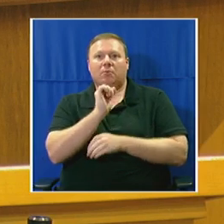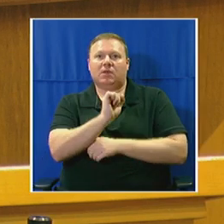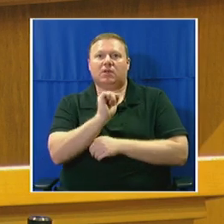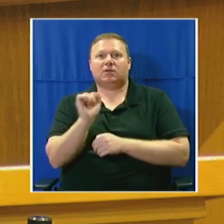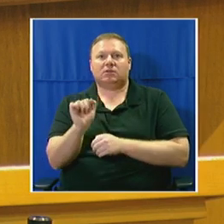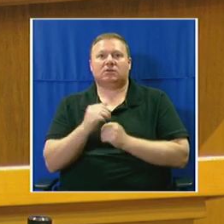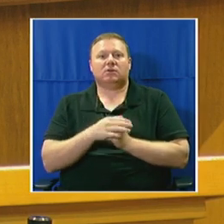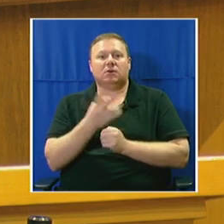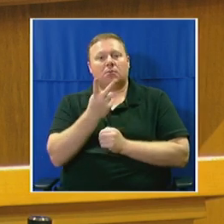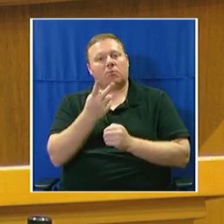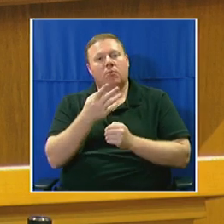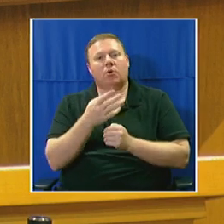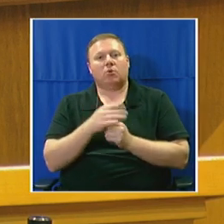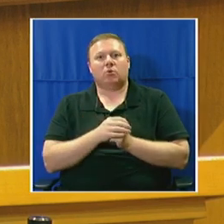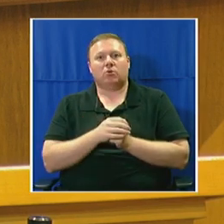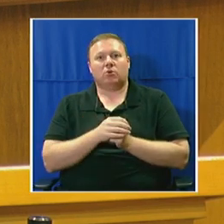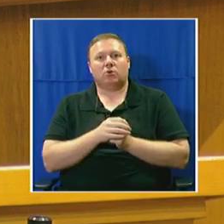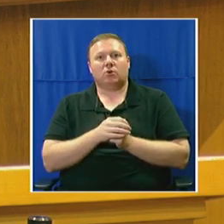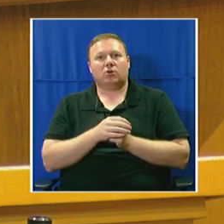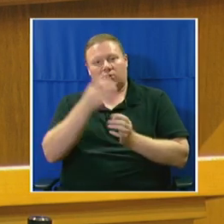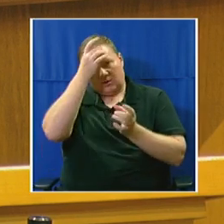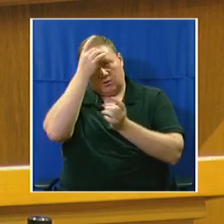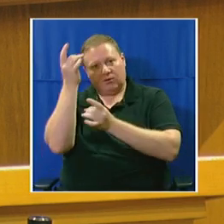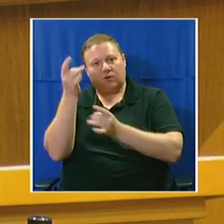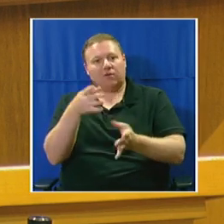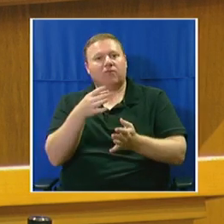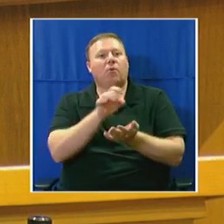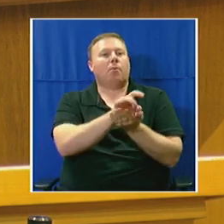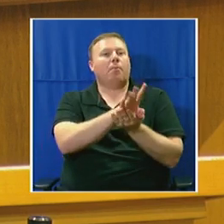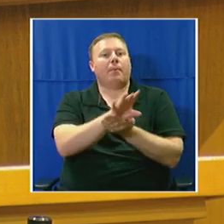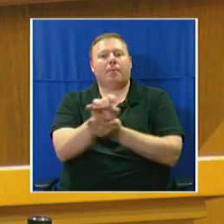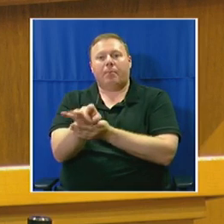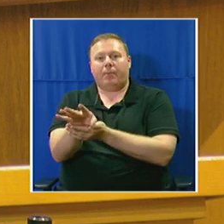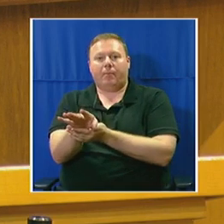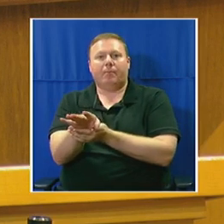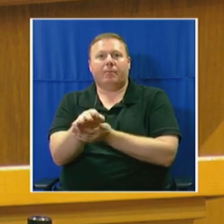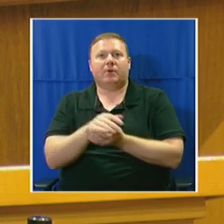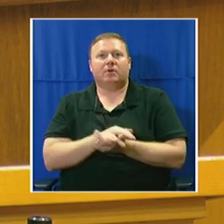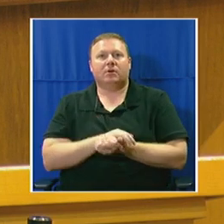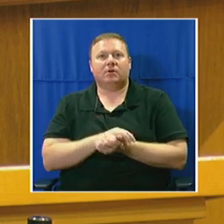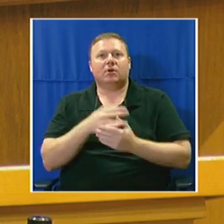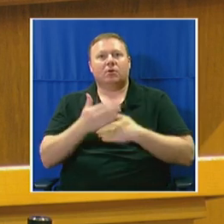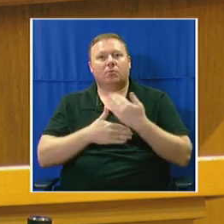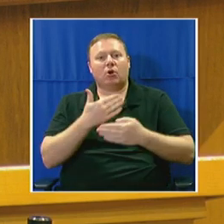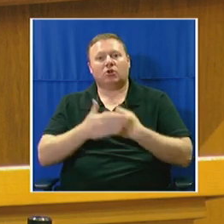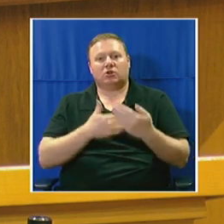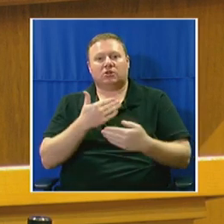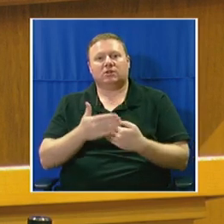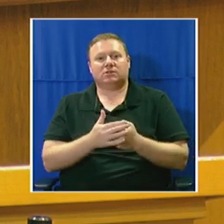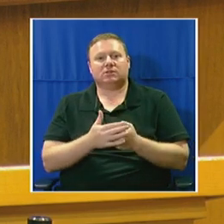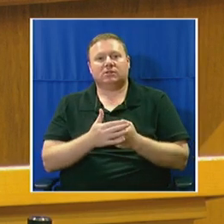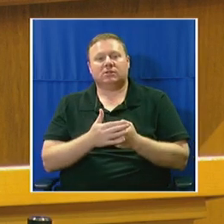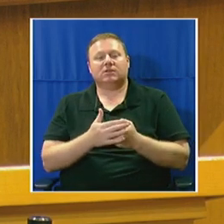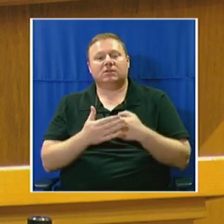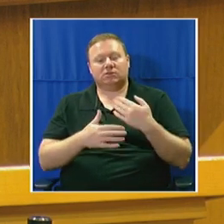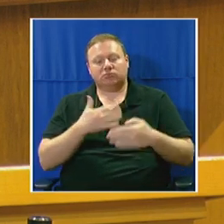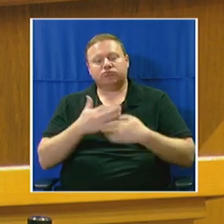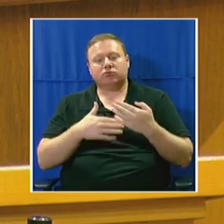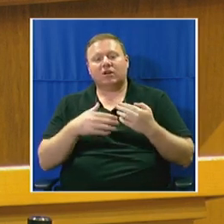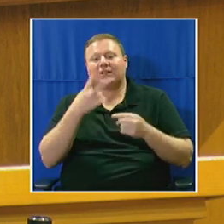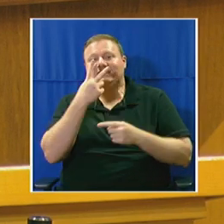proper to hold their respective offices at the NPA and recommended that they be removed on 24th